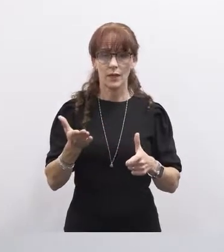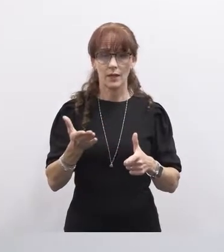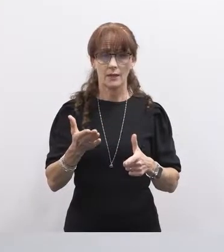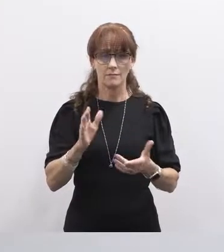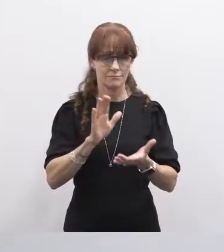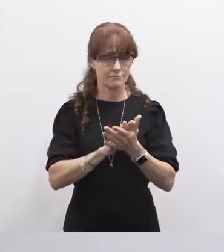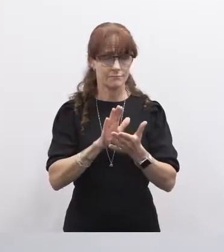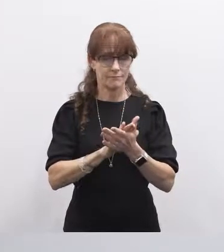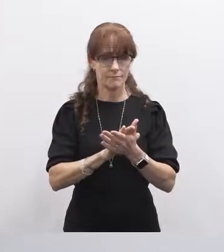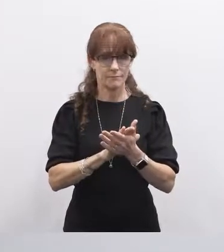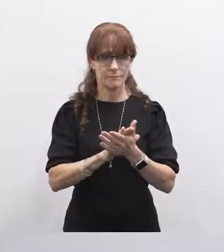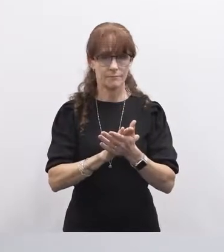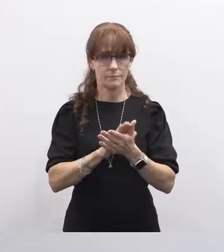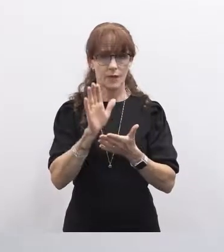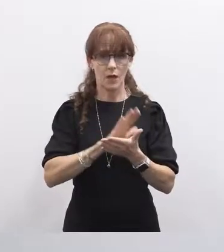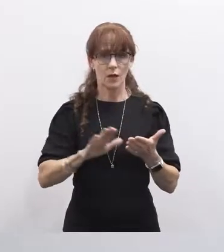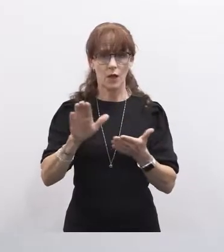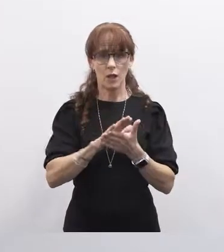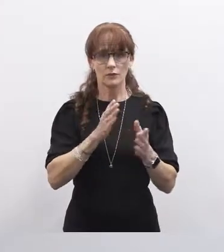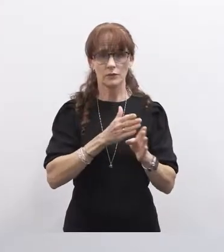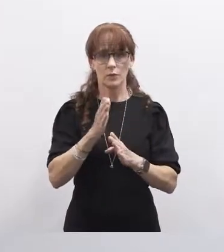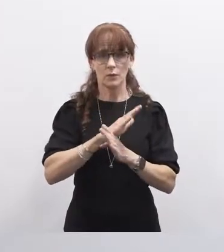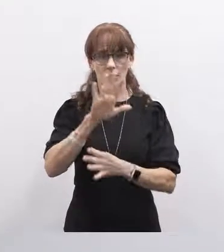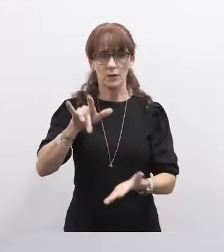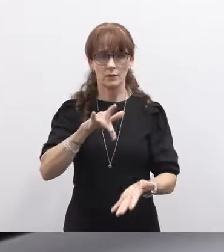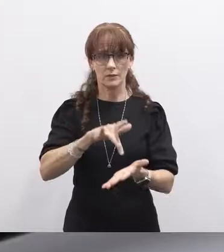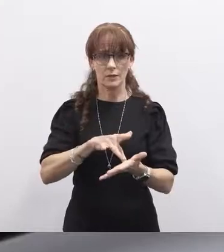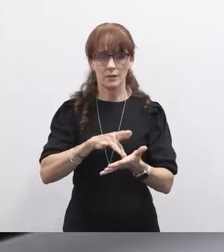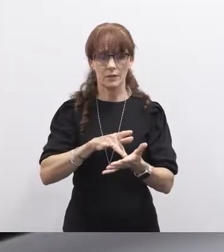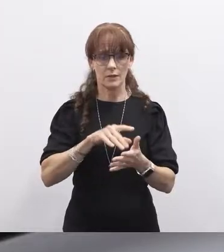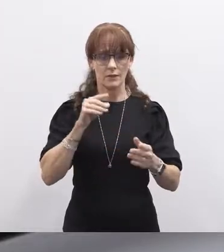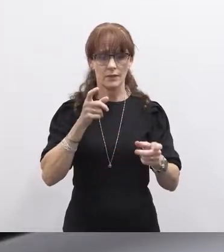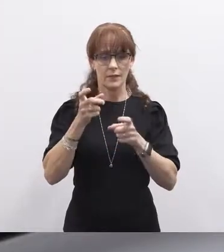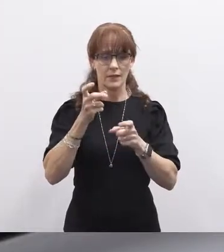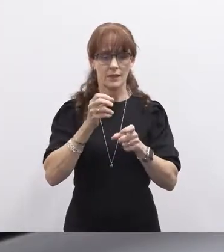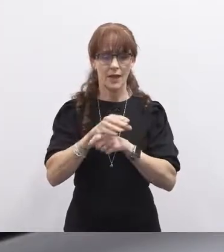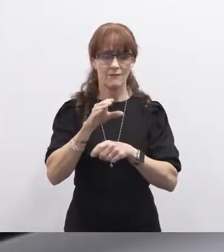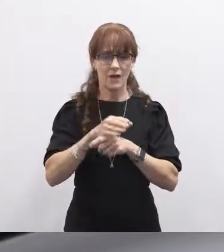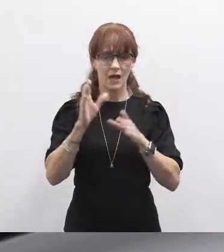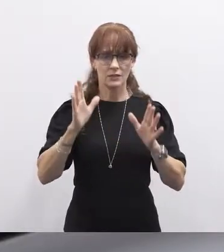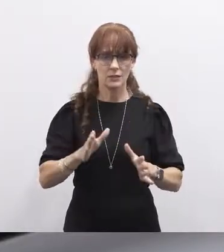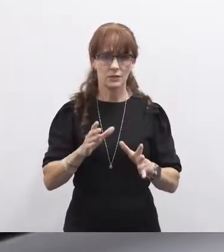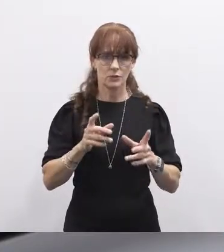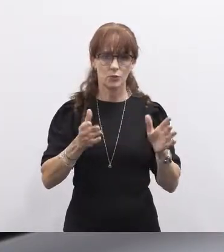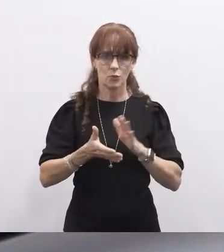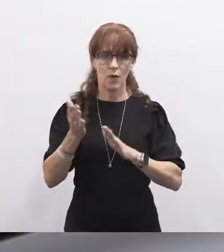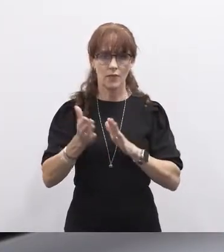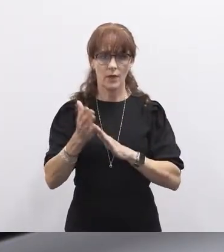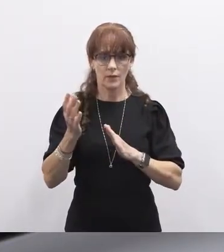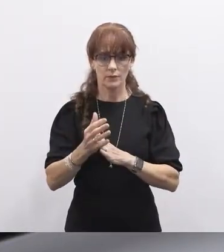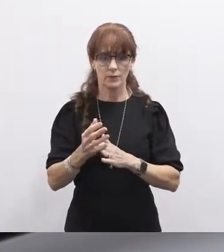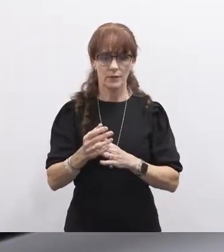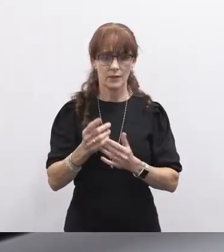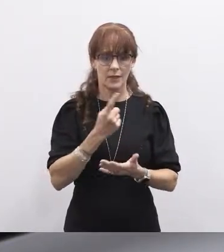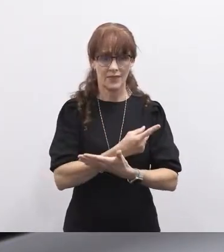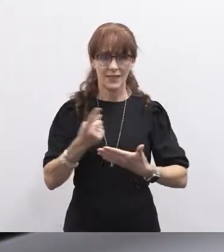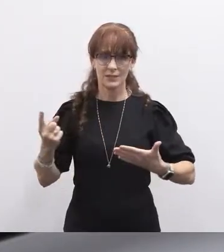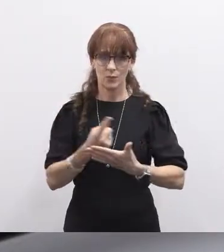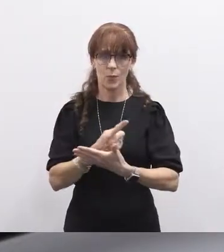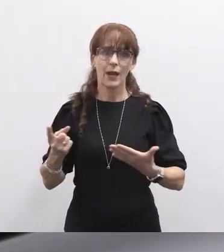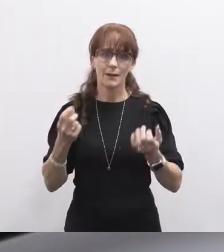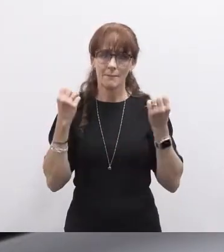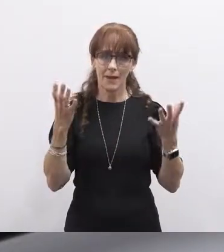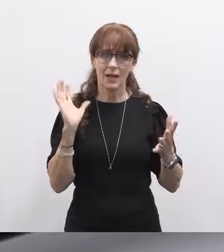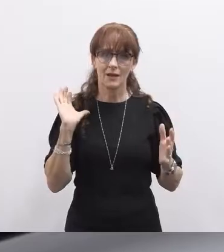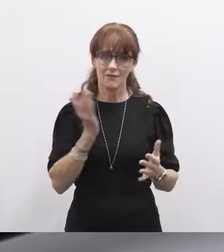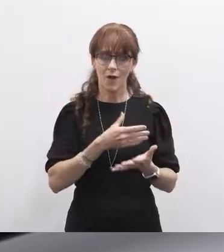just acknowledge our College and Career Center, in particular the advisors who run those college and career centers. So this last week, as you've heard from many of